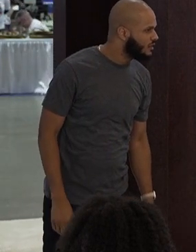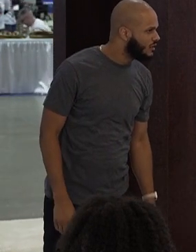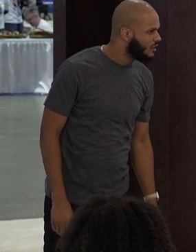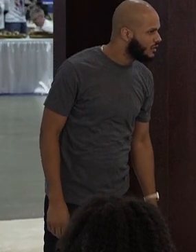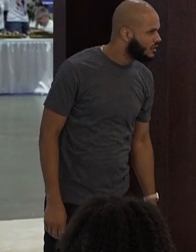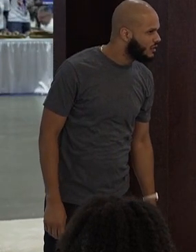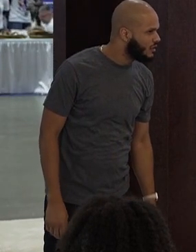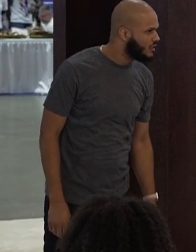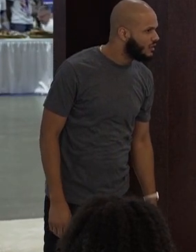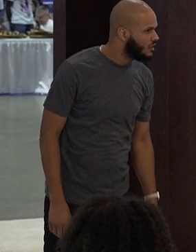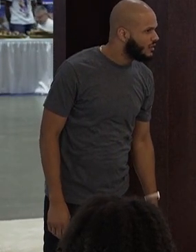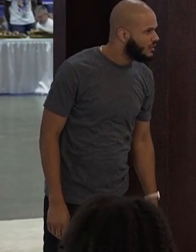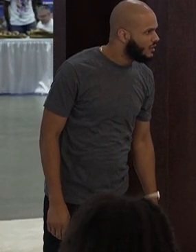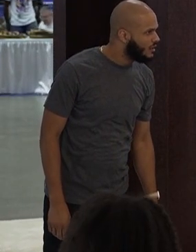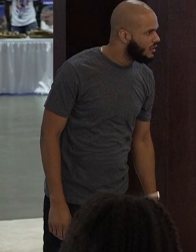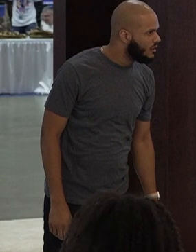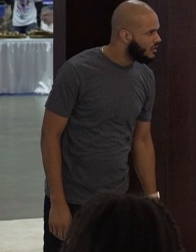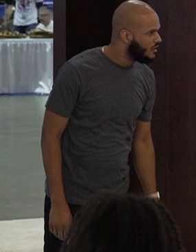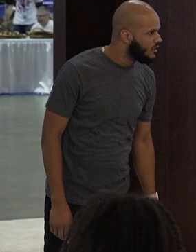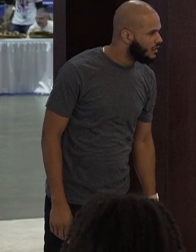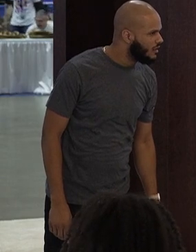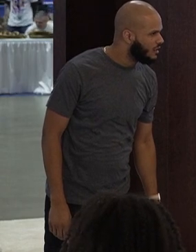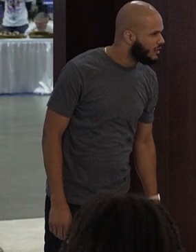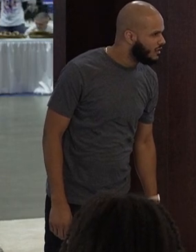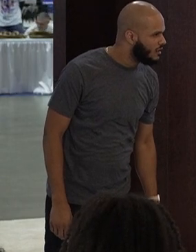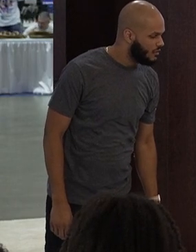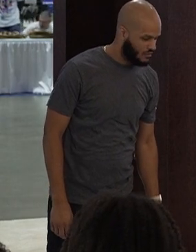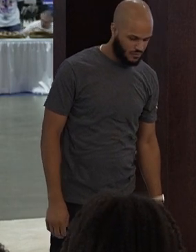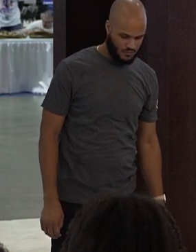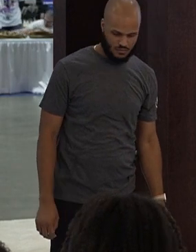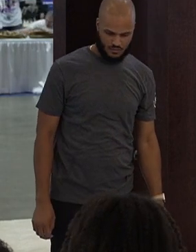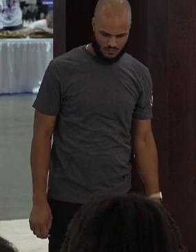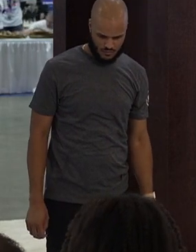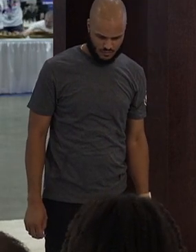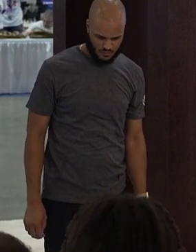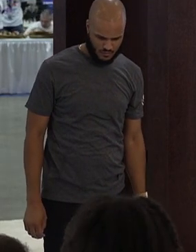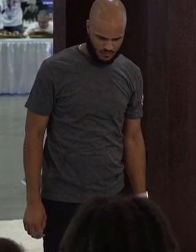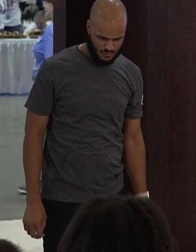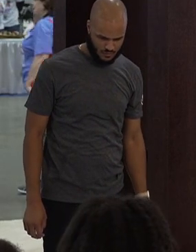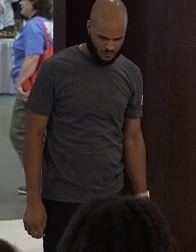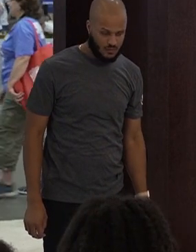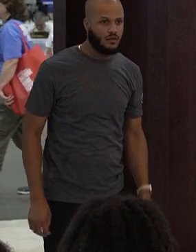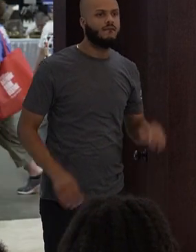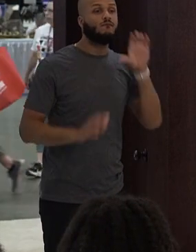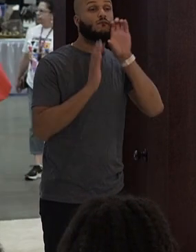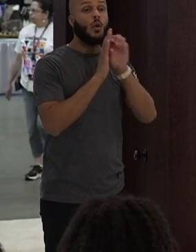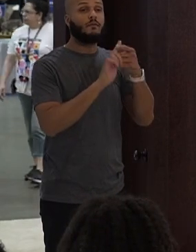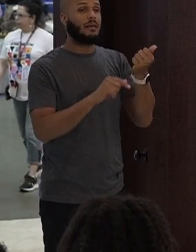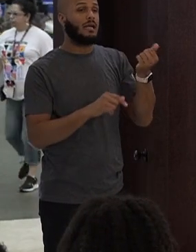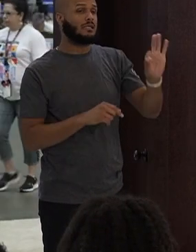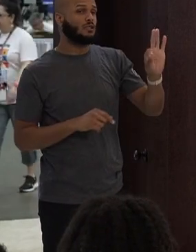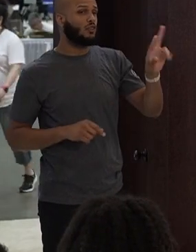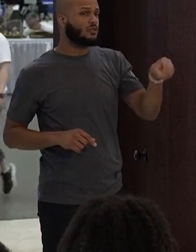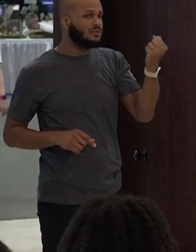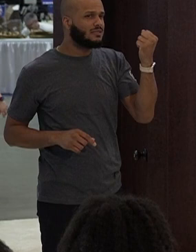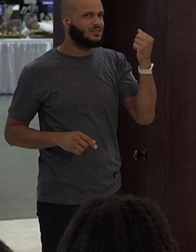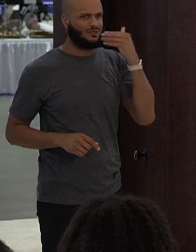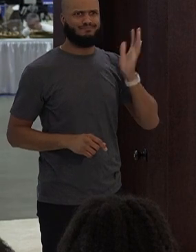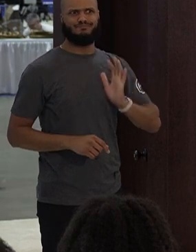school photos. She would be 100 next year. And her photos are from 1930s, and school photos,